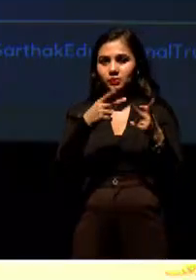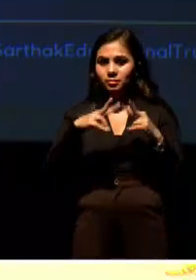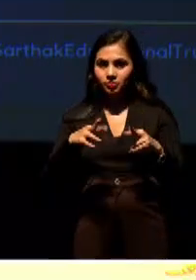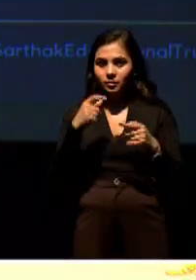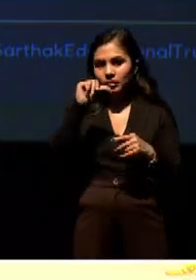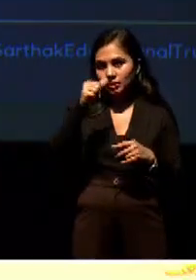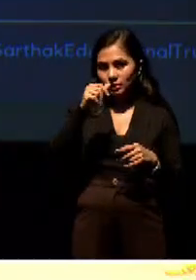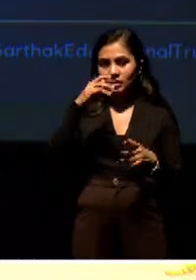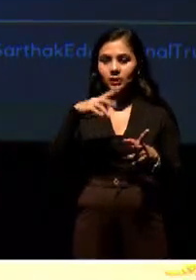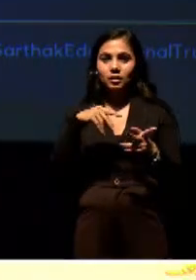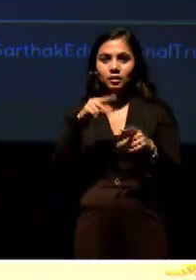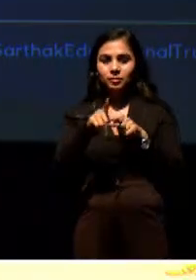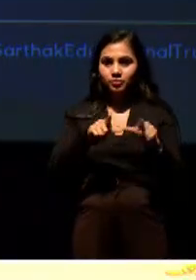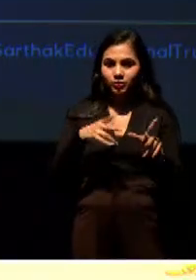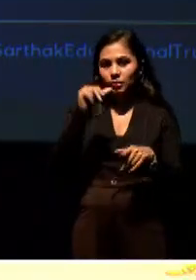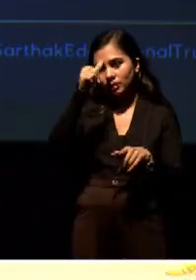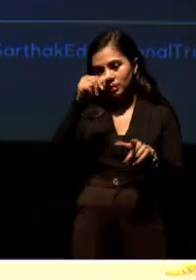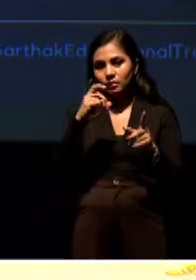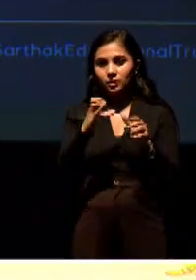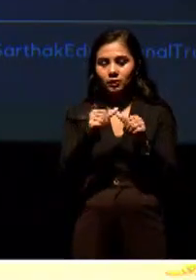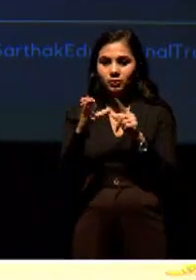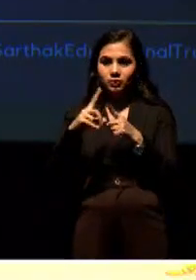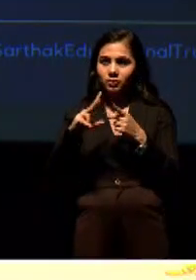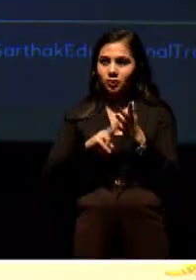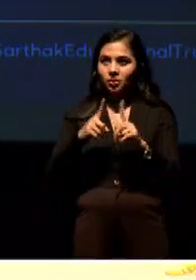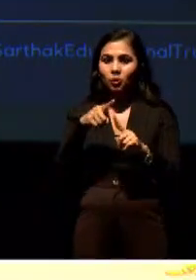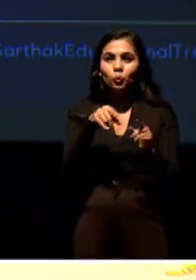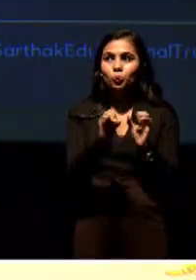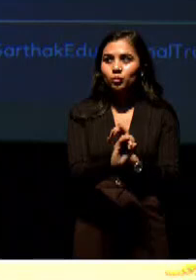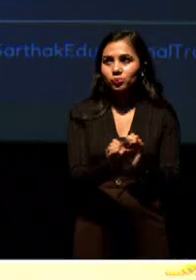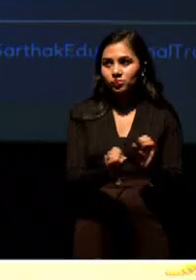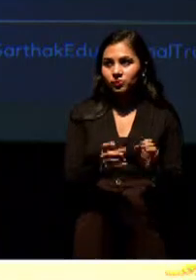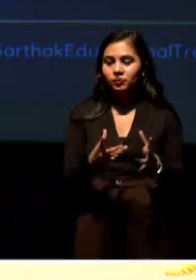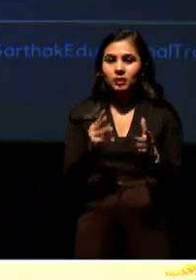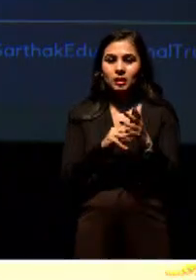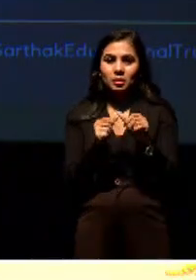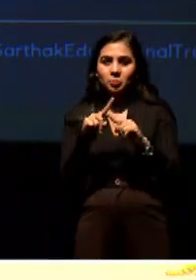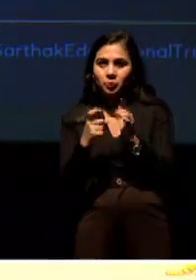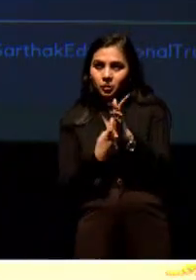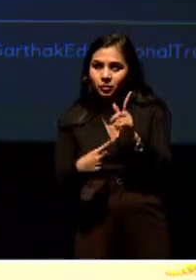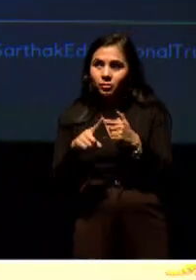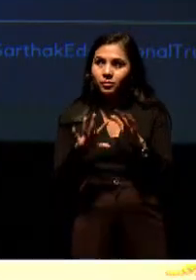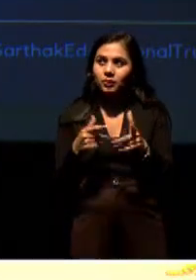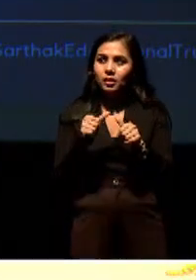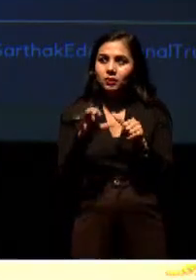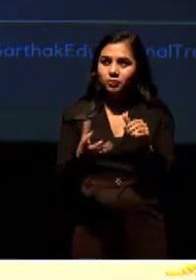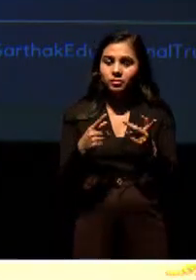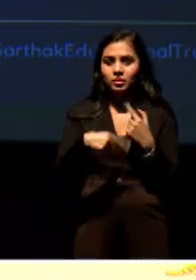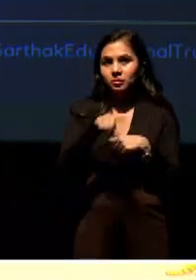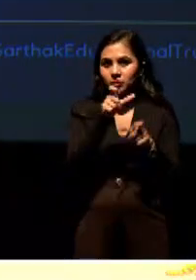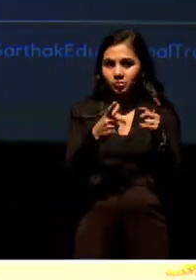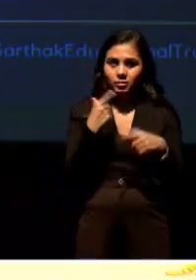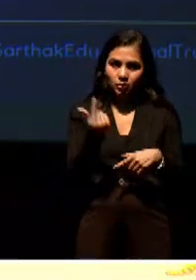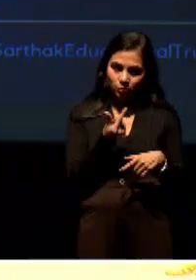Indian languages in Indian accent. But unfortunately, none of them actually could mature and actually come to that stage where people can use